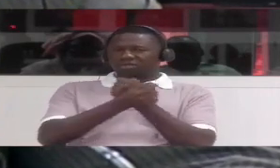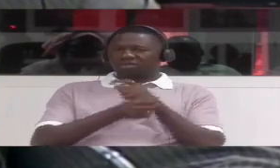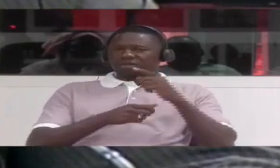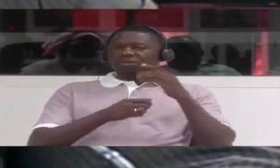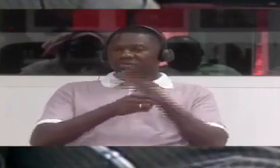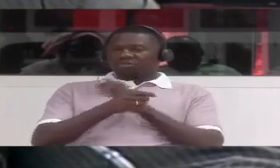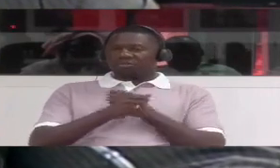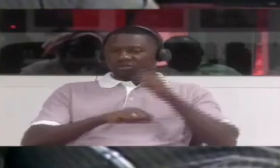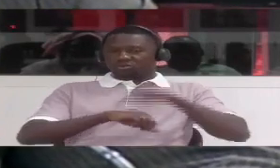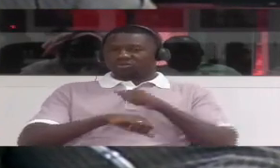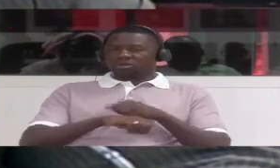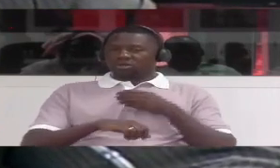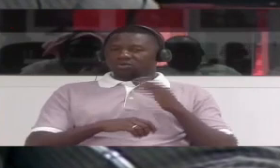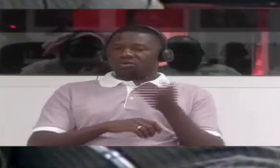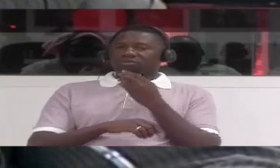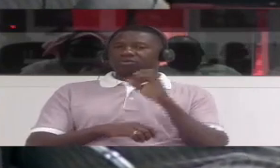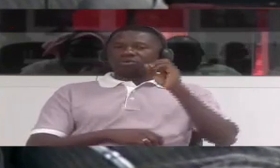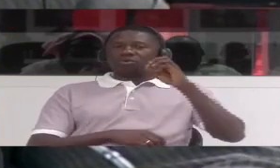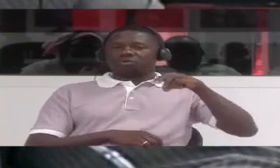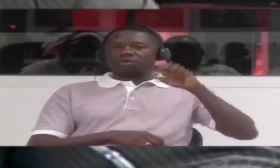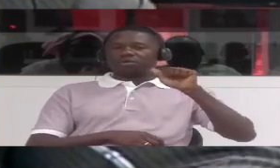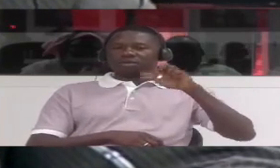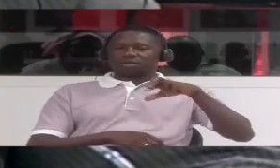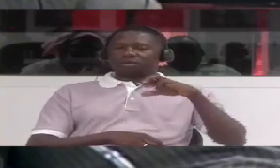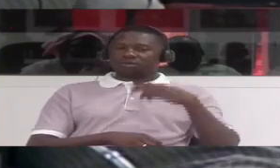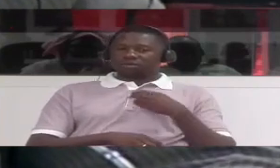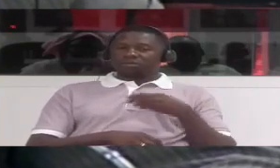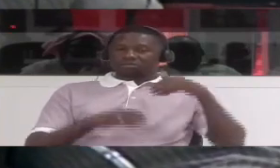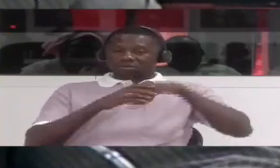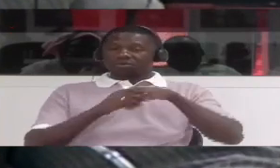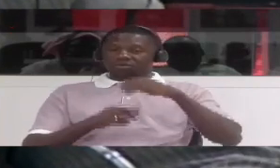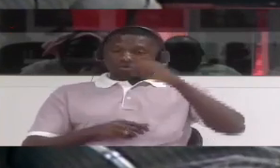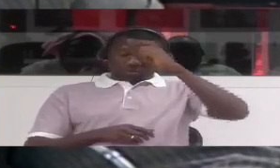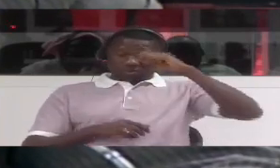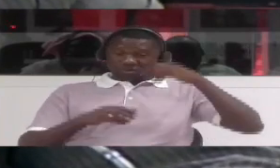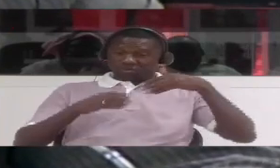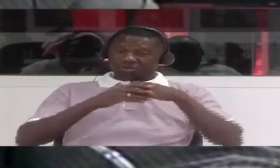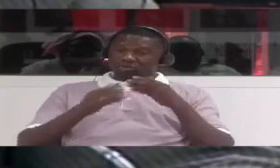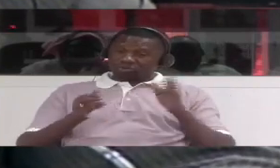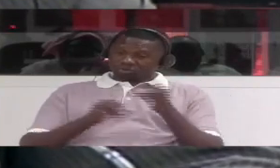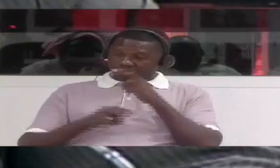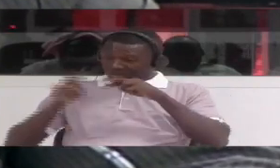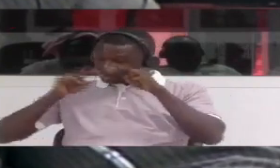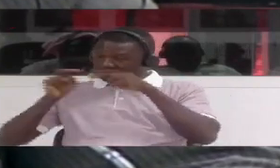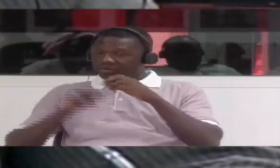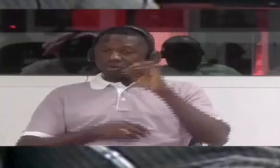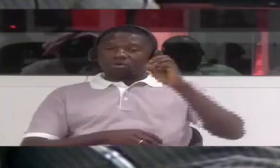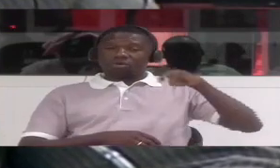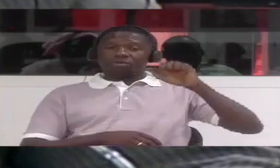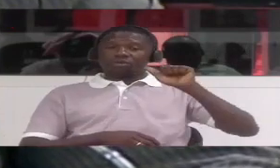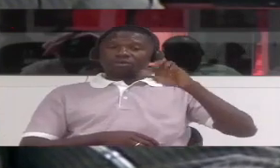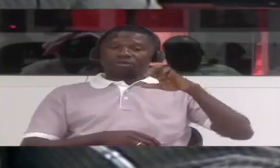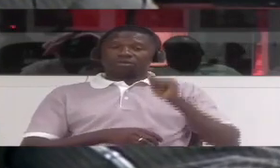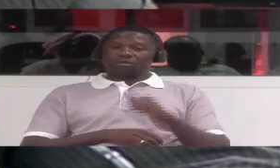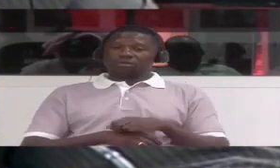went for Omar, that I was made to be part of the police operation searching for Omar, and then to my house. When I was going to my house, I wasn't tortured. But those were immediately